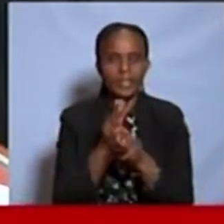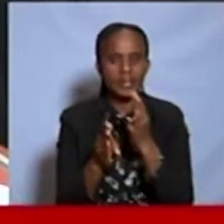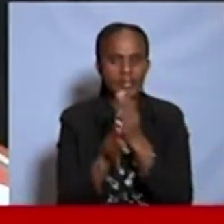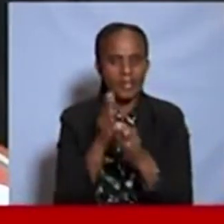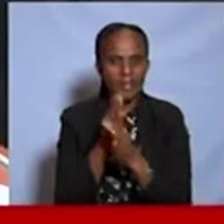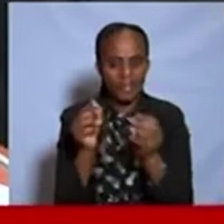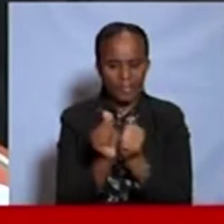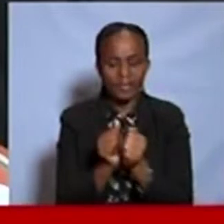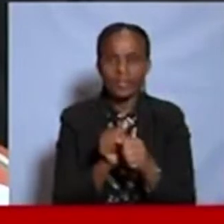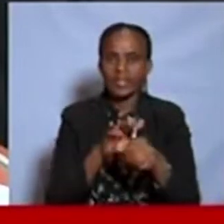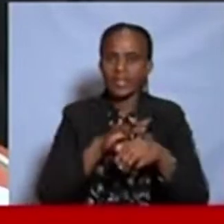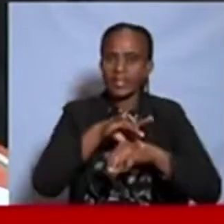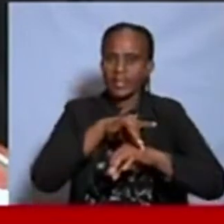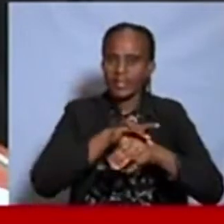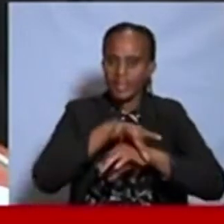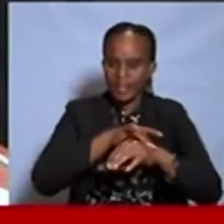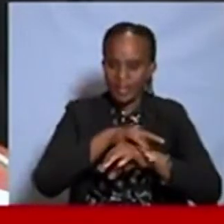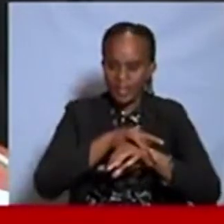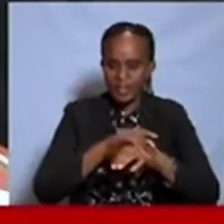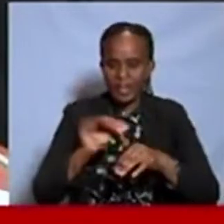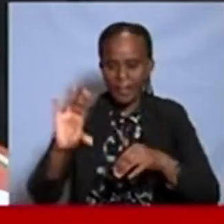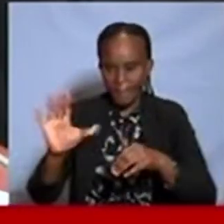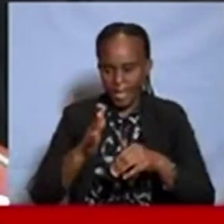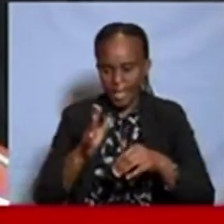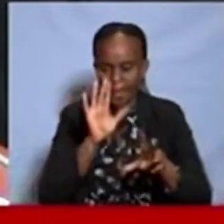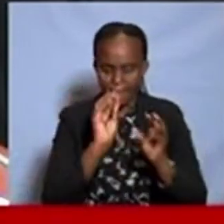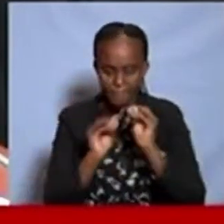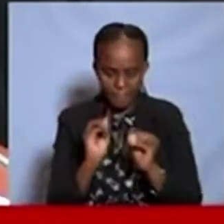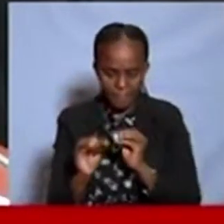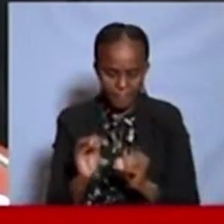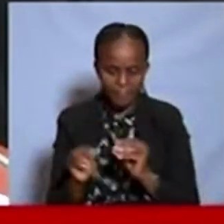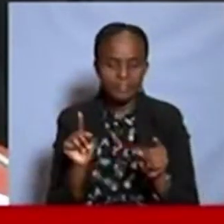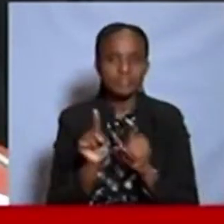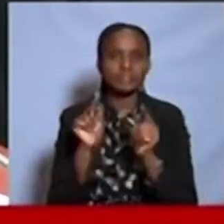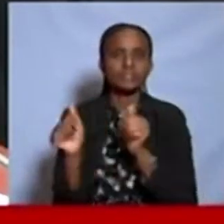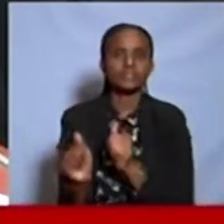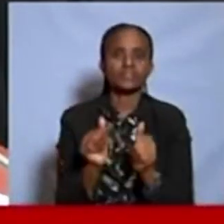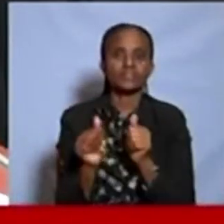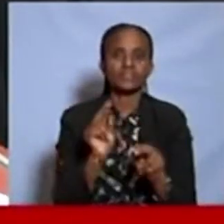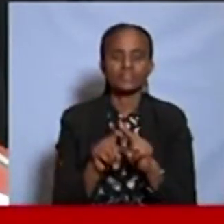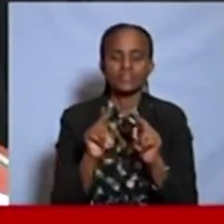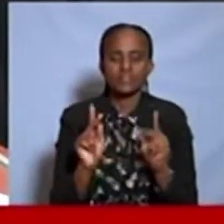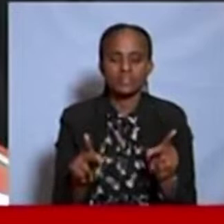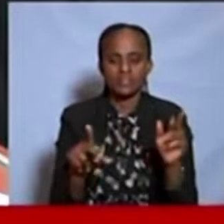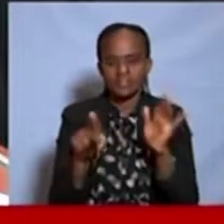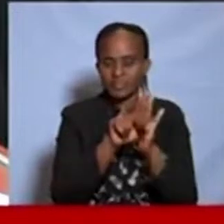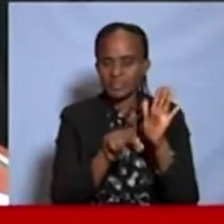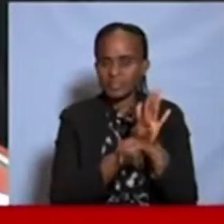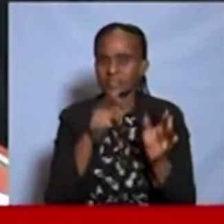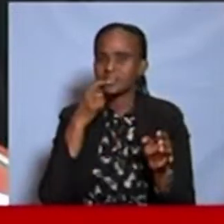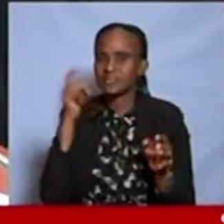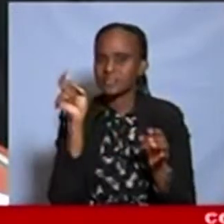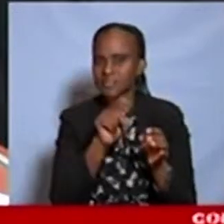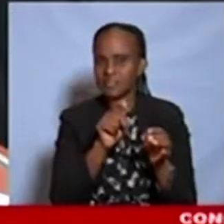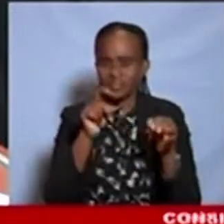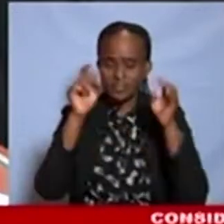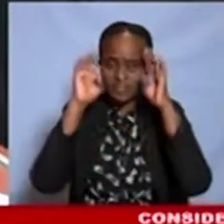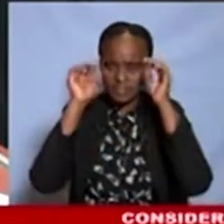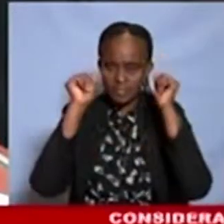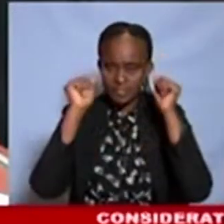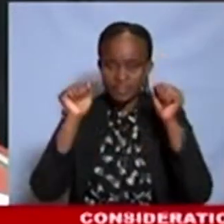and earthworks, that is backfilling. Action taken, Chair. The policy directed by the Republican President